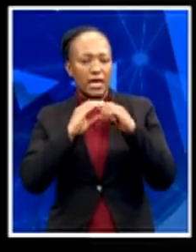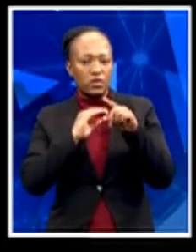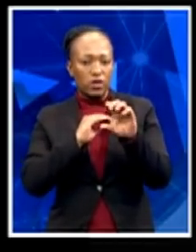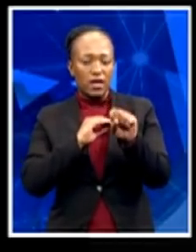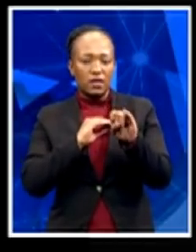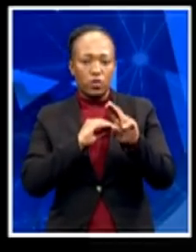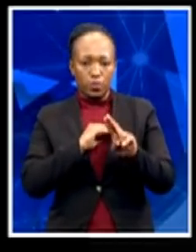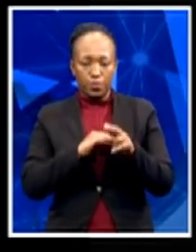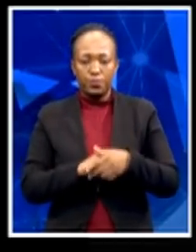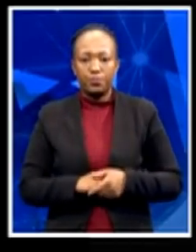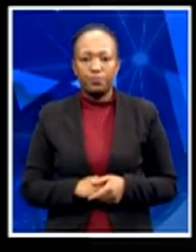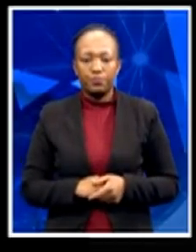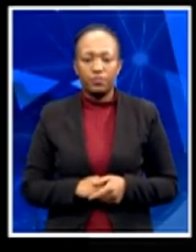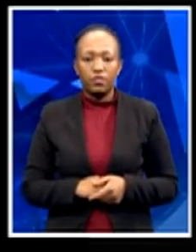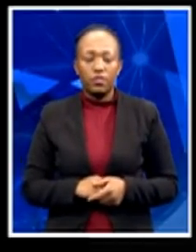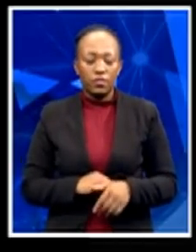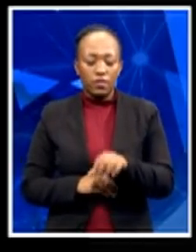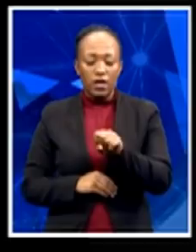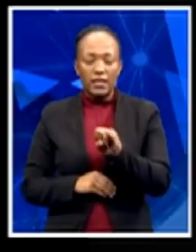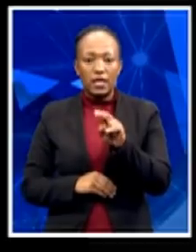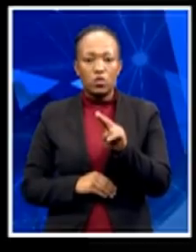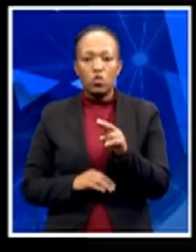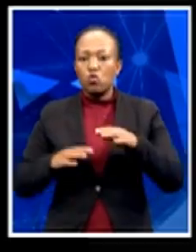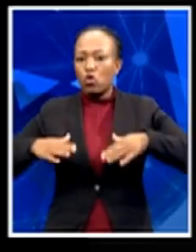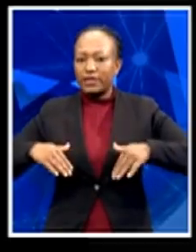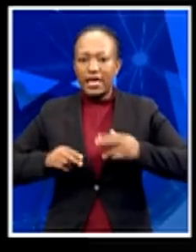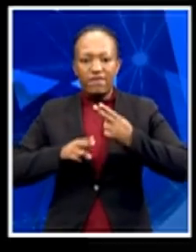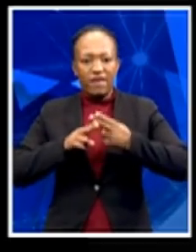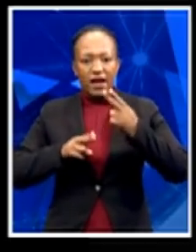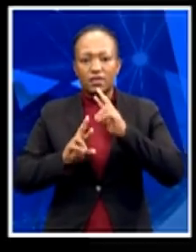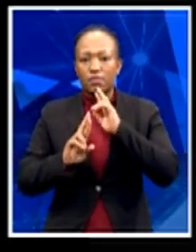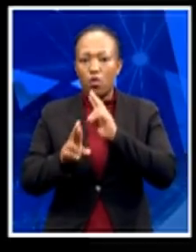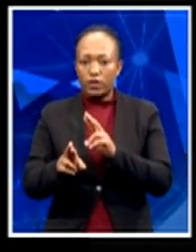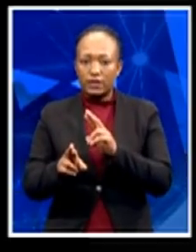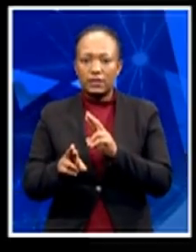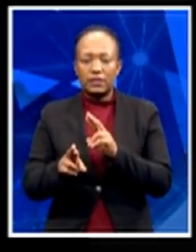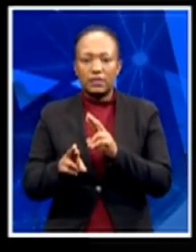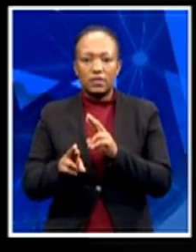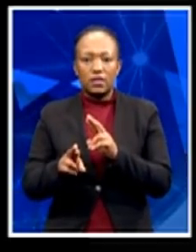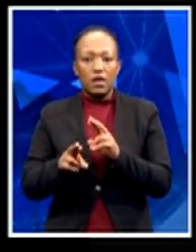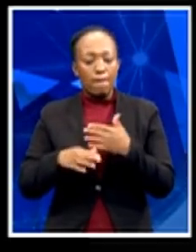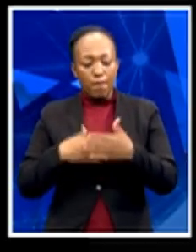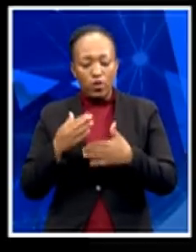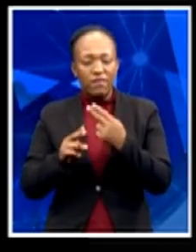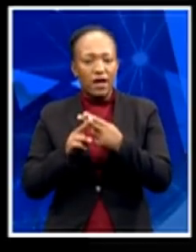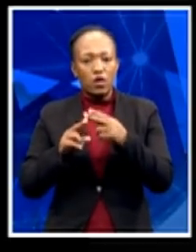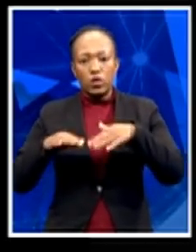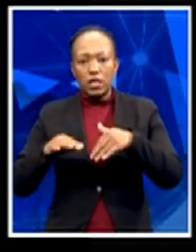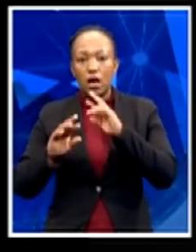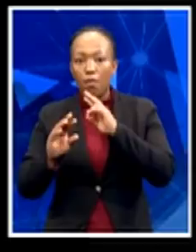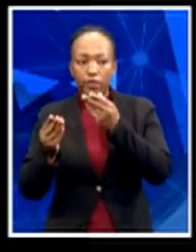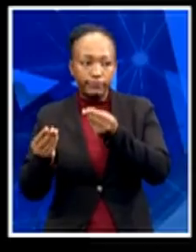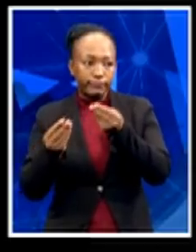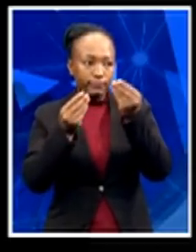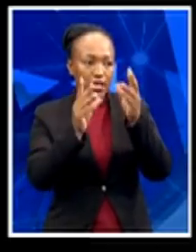has not yet concluded its processes, and the report has not yet been handed over to the National Department of Health. As we are aware